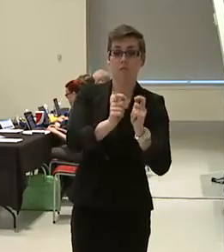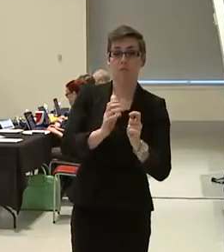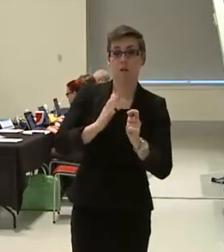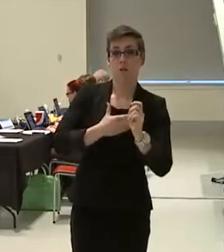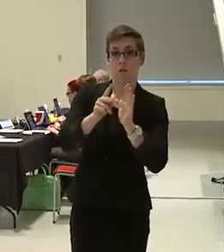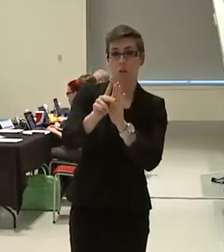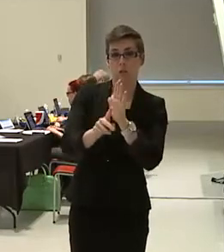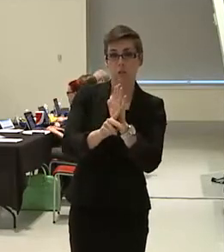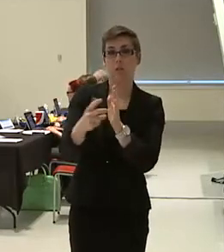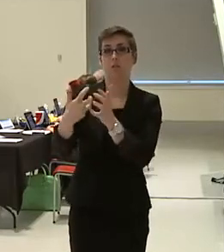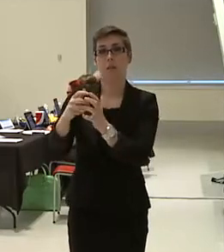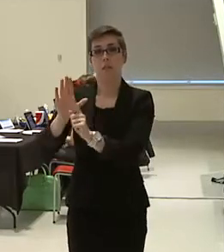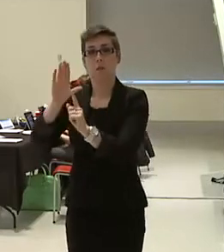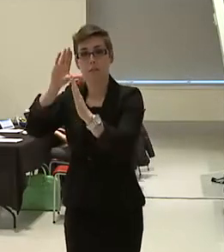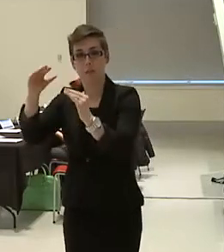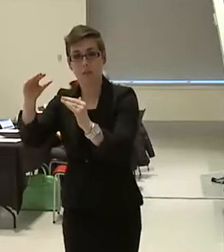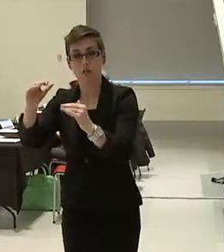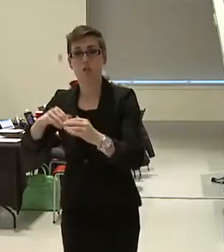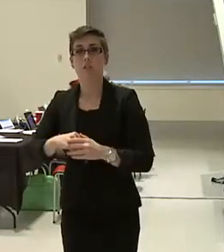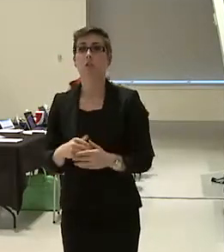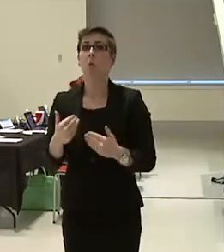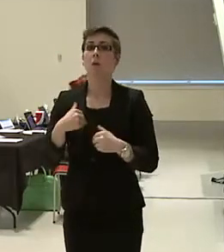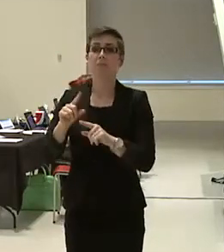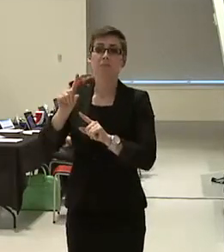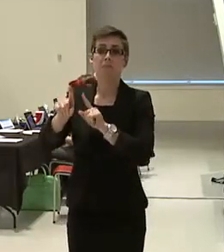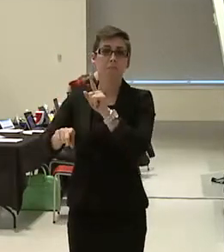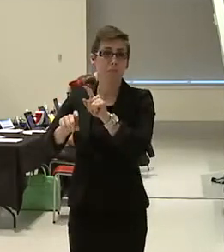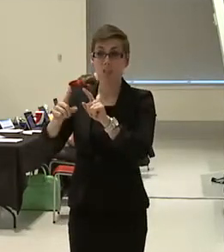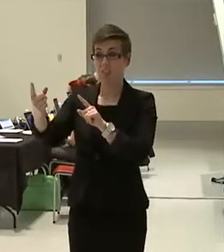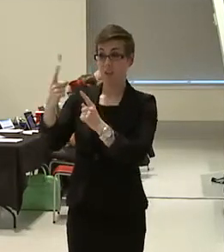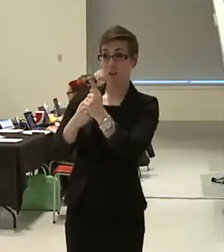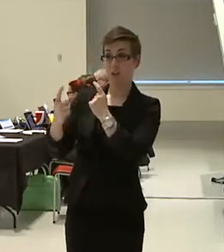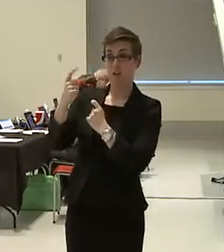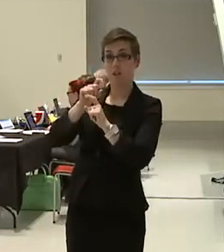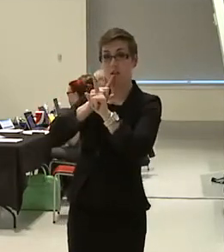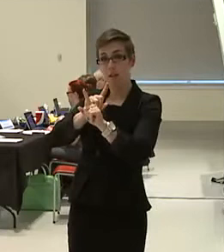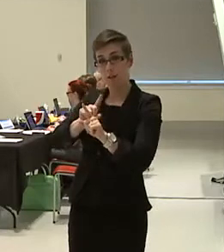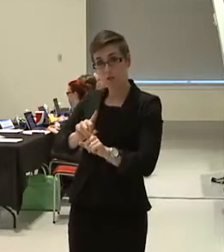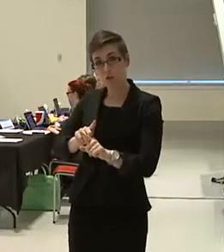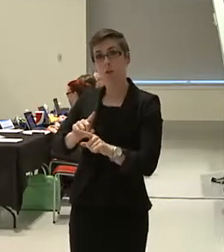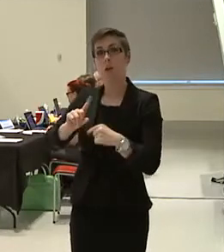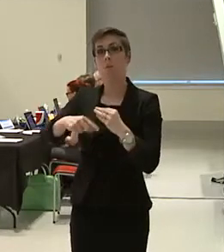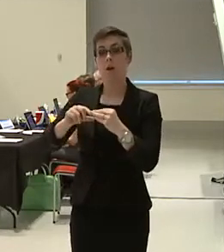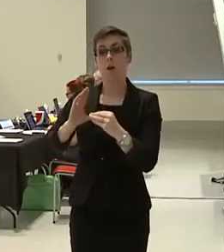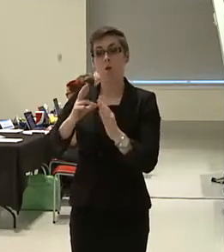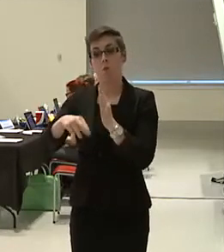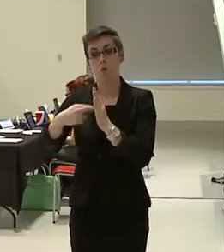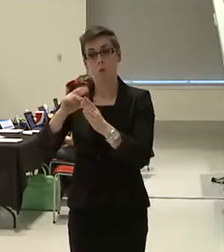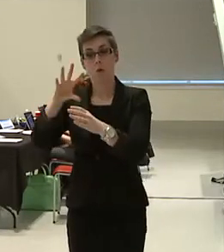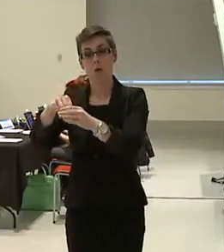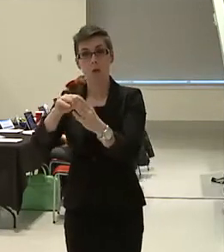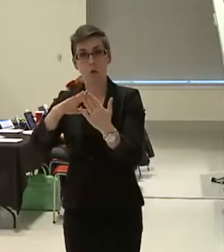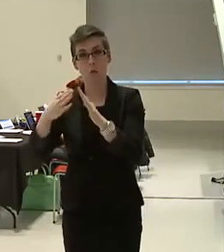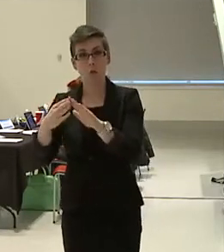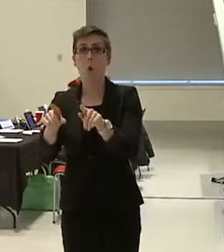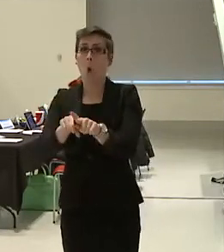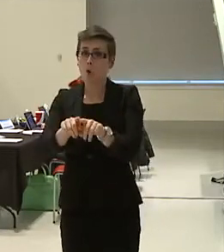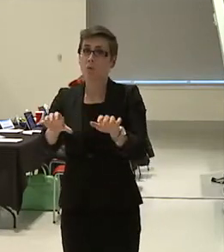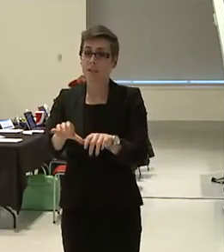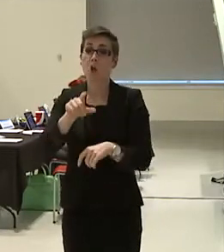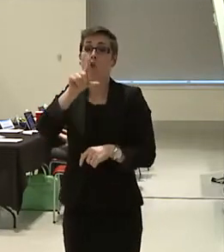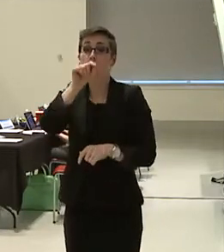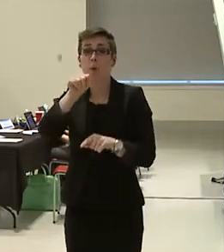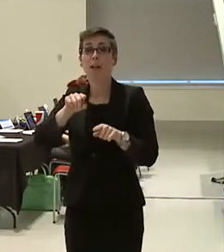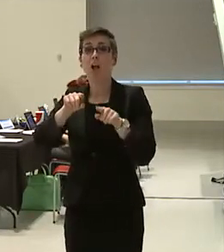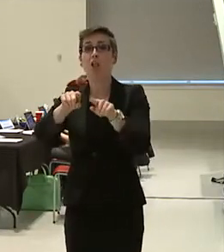various units shared pictures and answered questions about their role in the department and in the community. We also did tweet-alongs where we provided